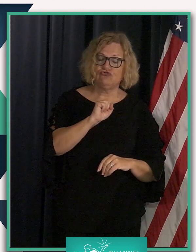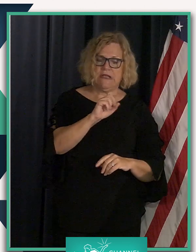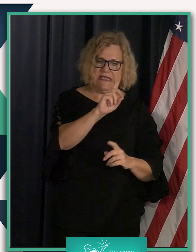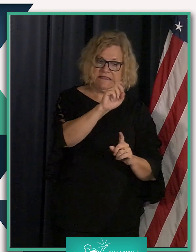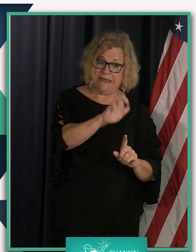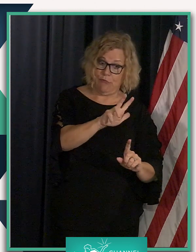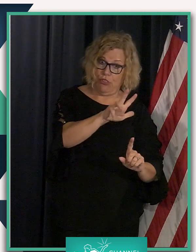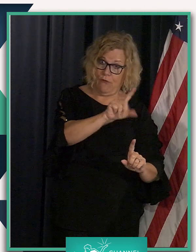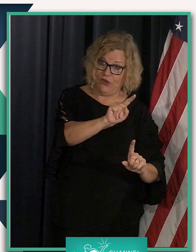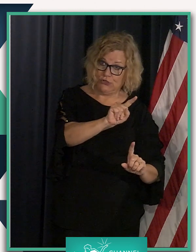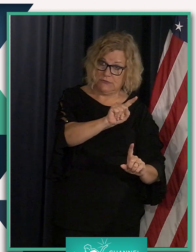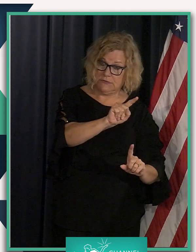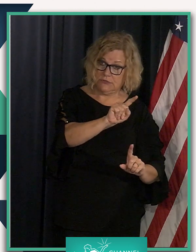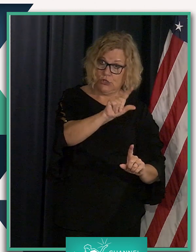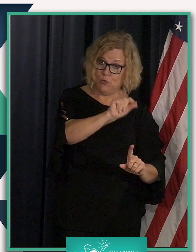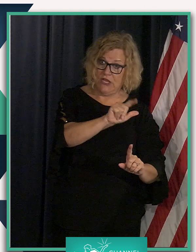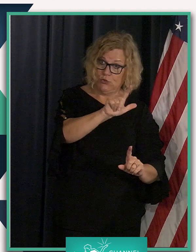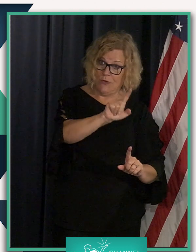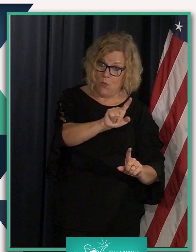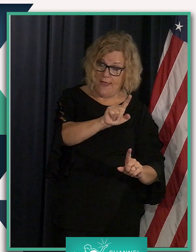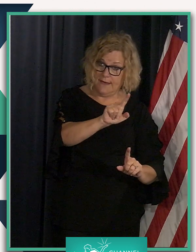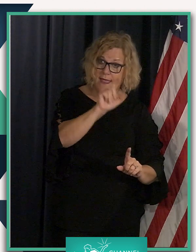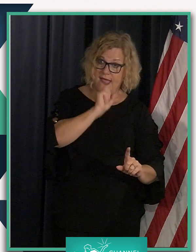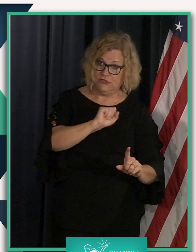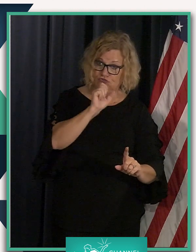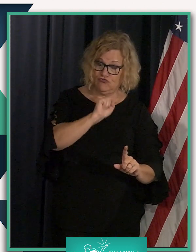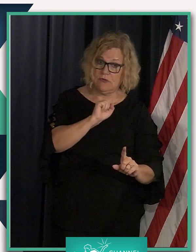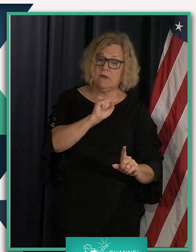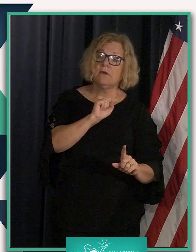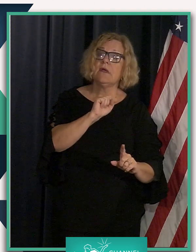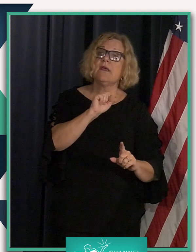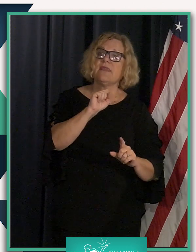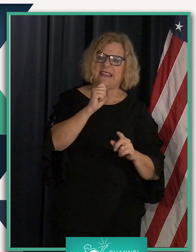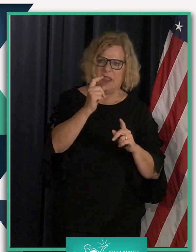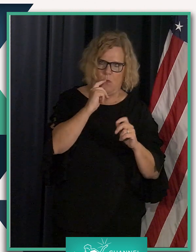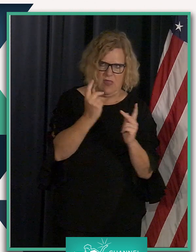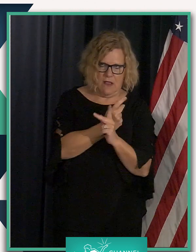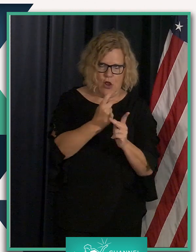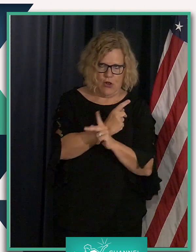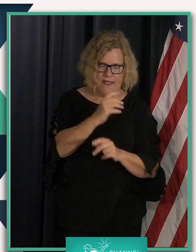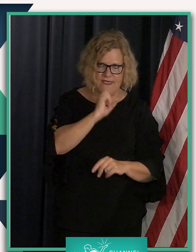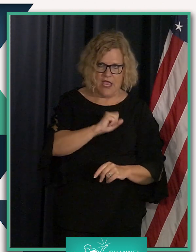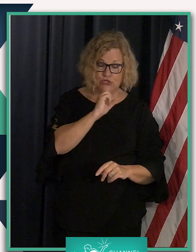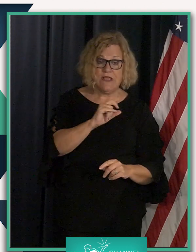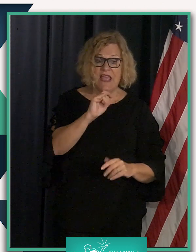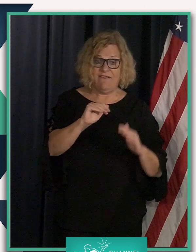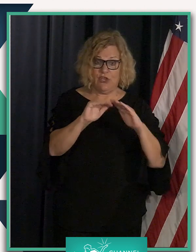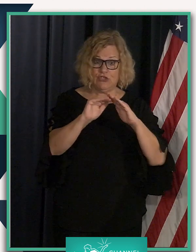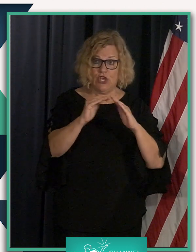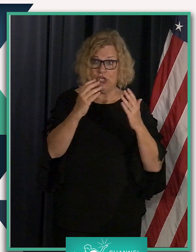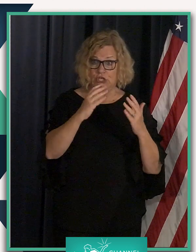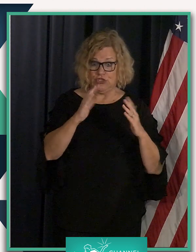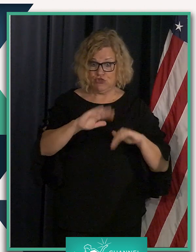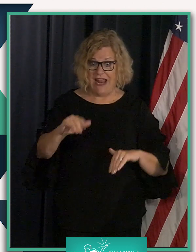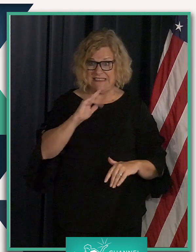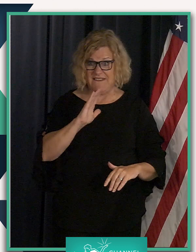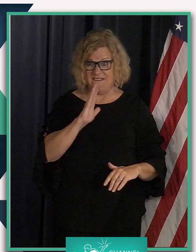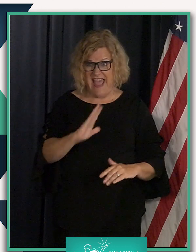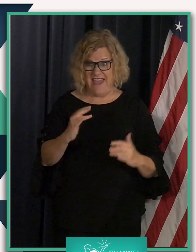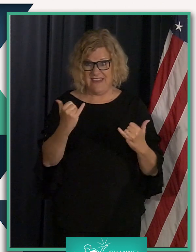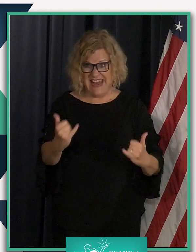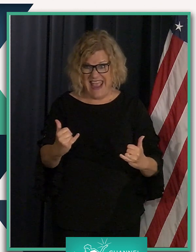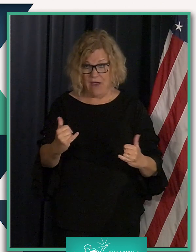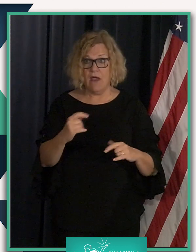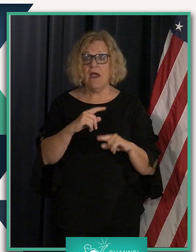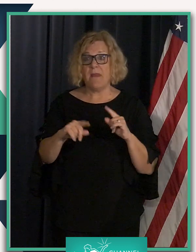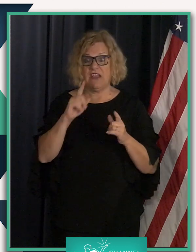December 31st, 2021. That's when they're going to calculate the age. So if your child is 5 now,